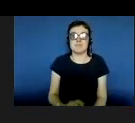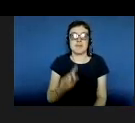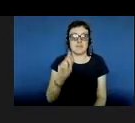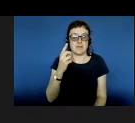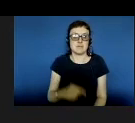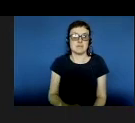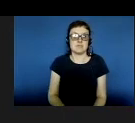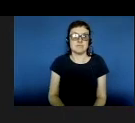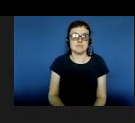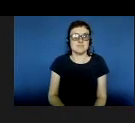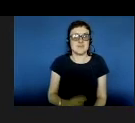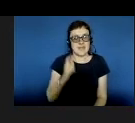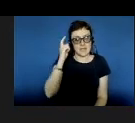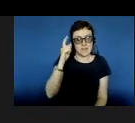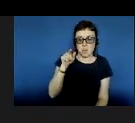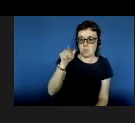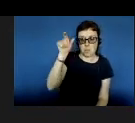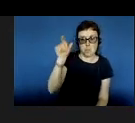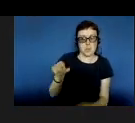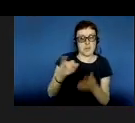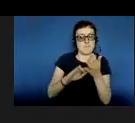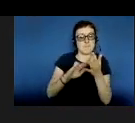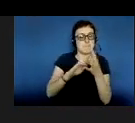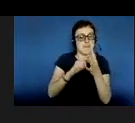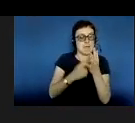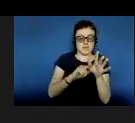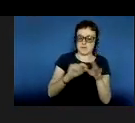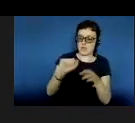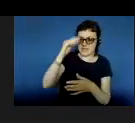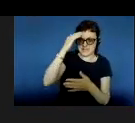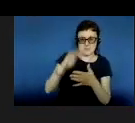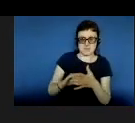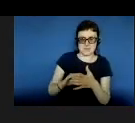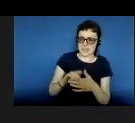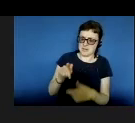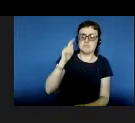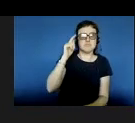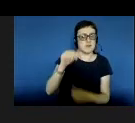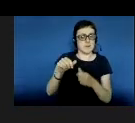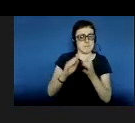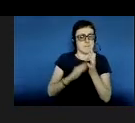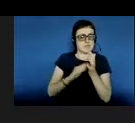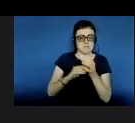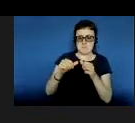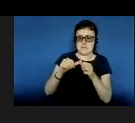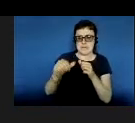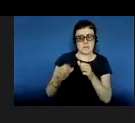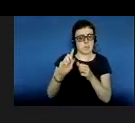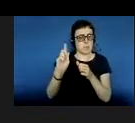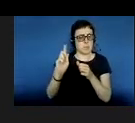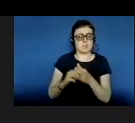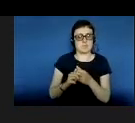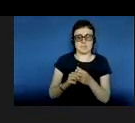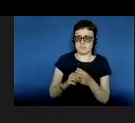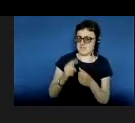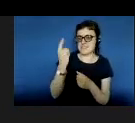reads, "Thinking about Mary and her experience, I couldn't stop thinking, what would Mary do now?" And Mary is a patient